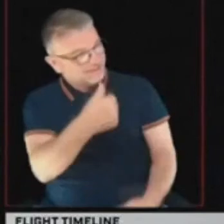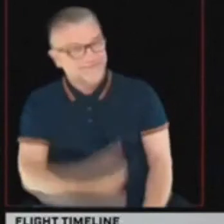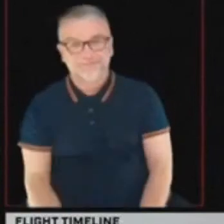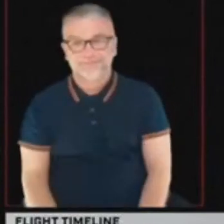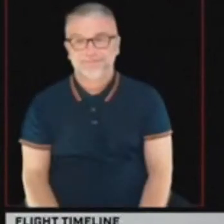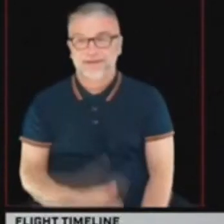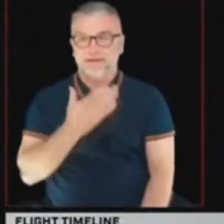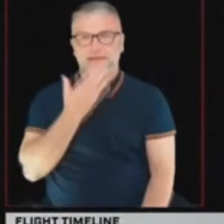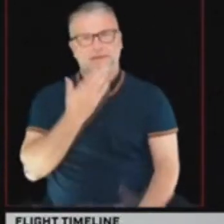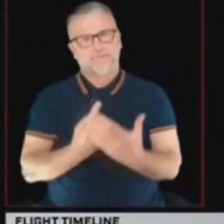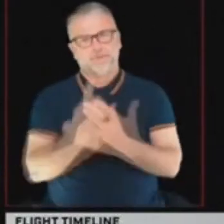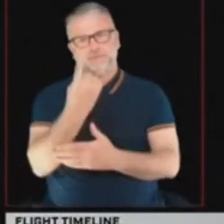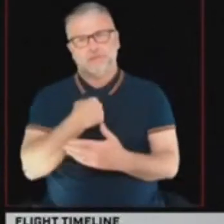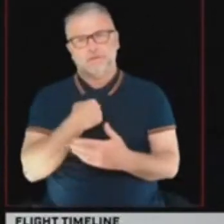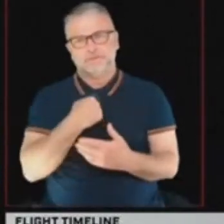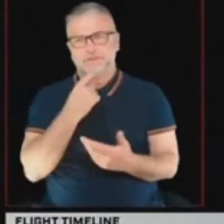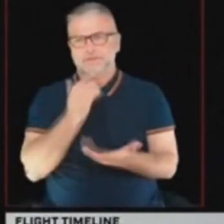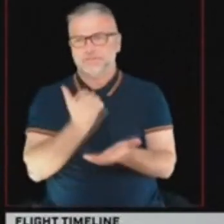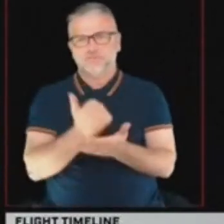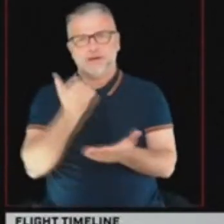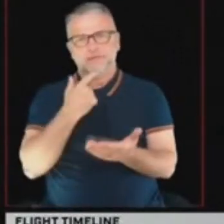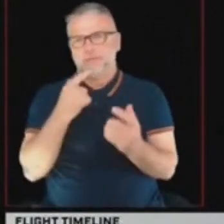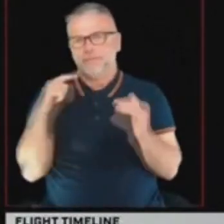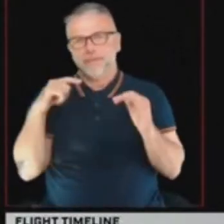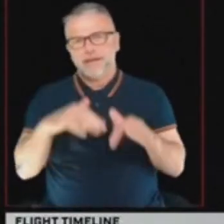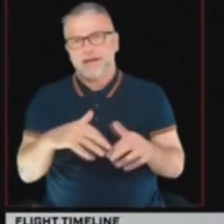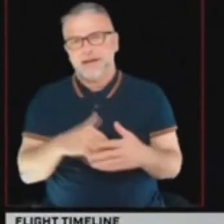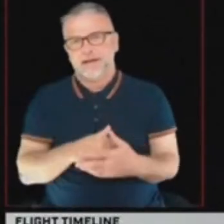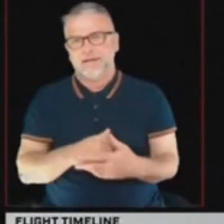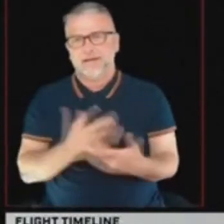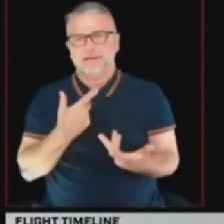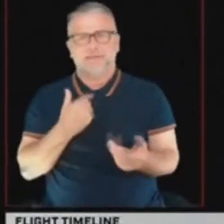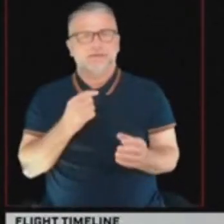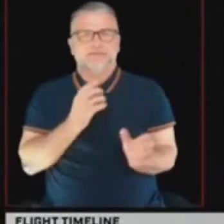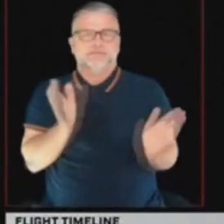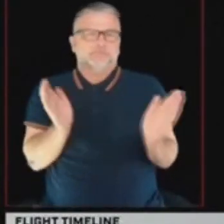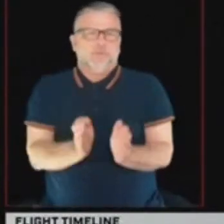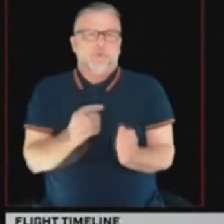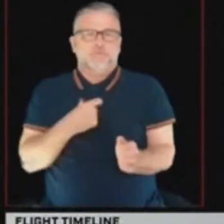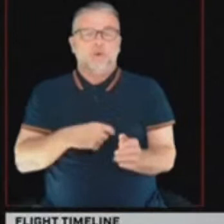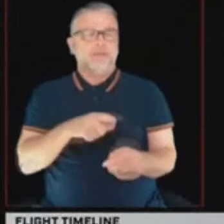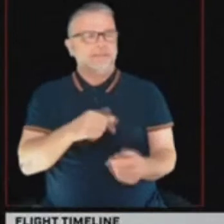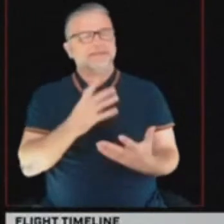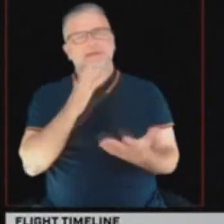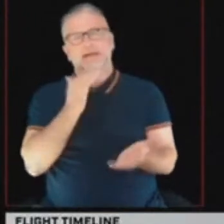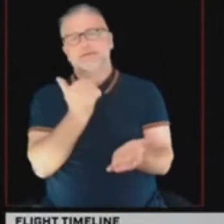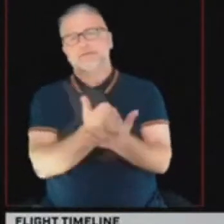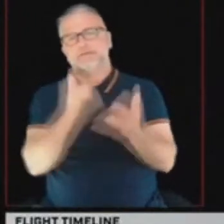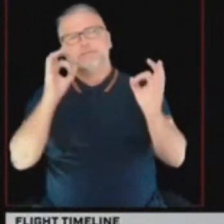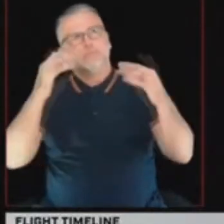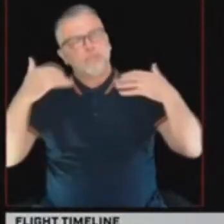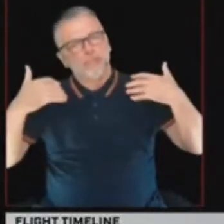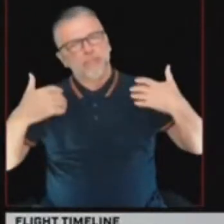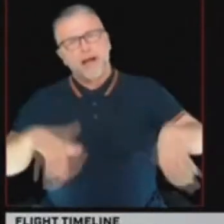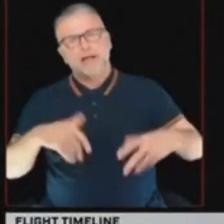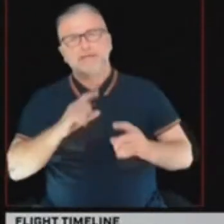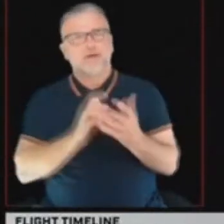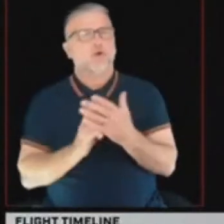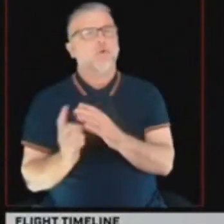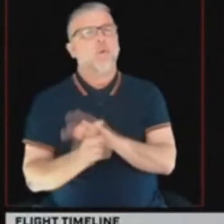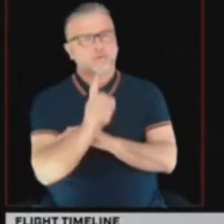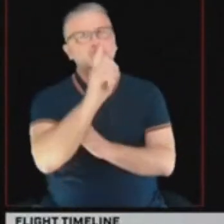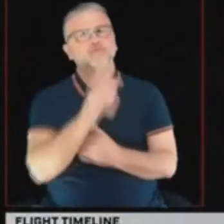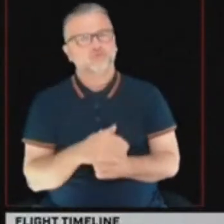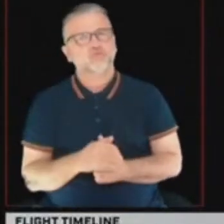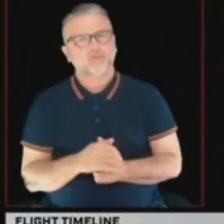opportunity. It's absolutely great to be here and play a small role in this truly historic launch. So when you and your colleagues